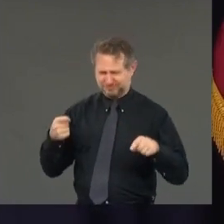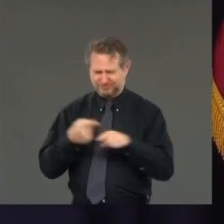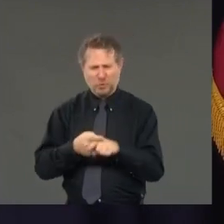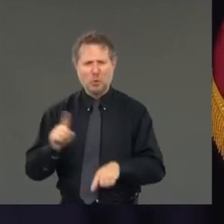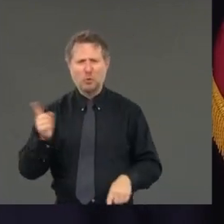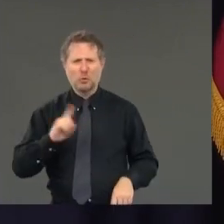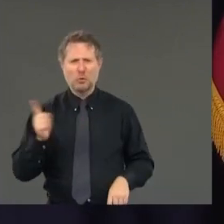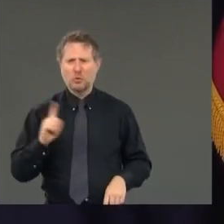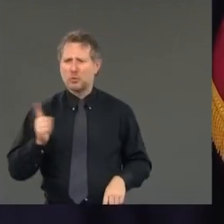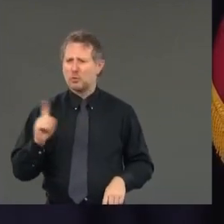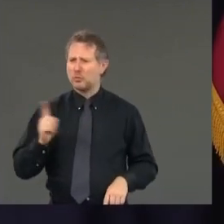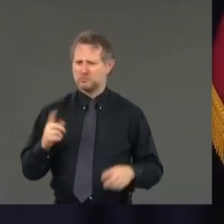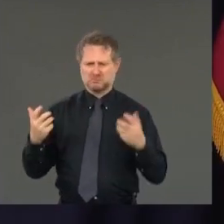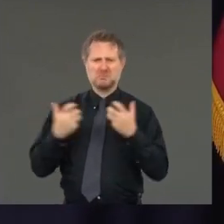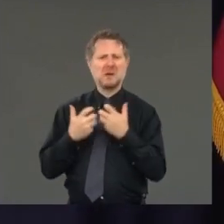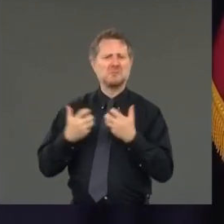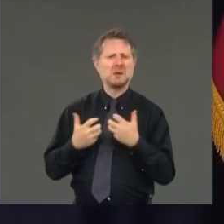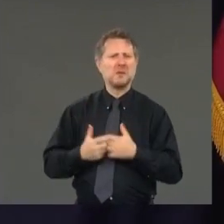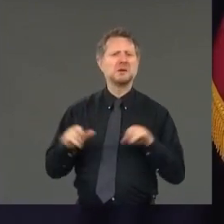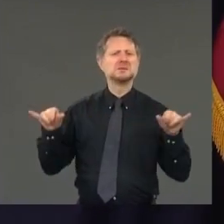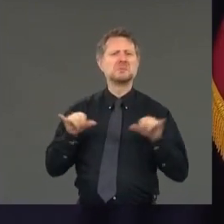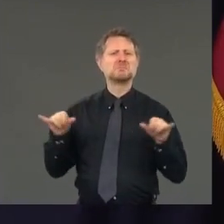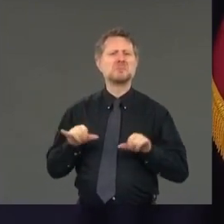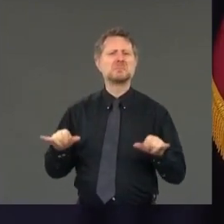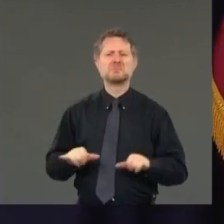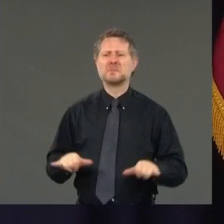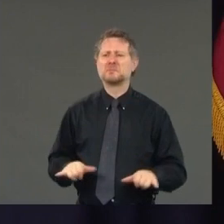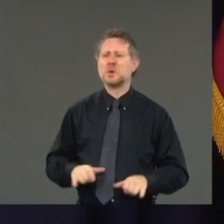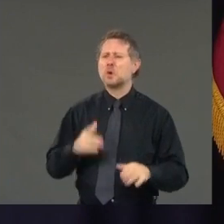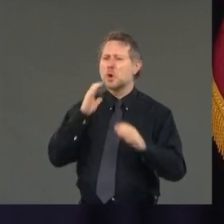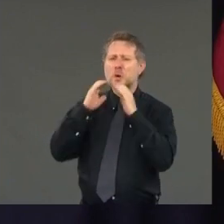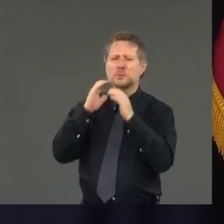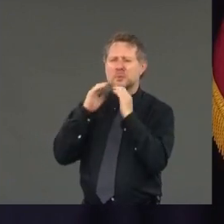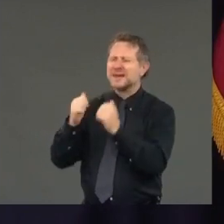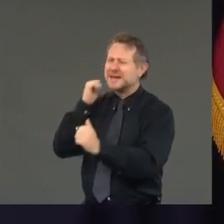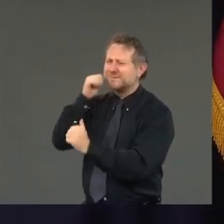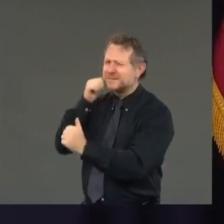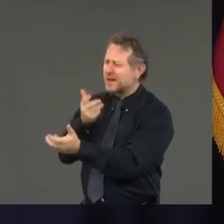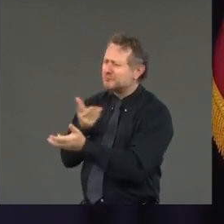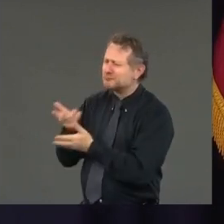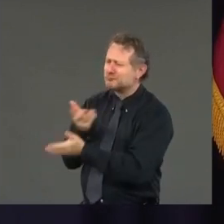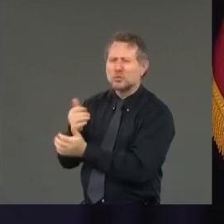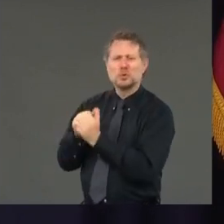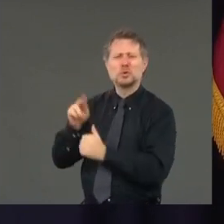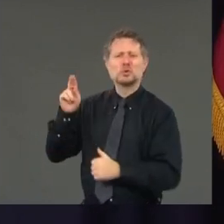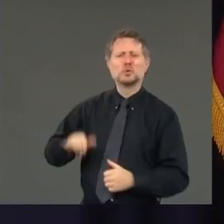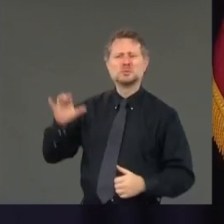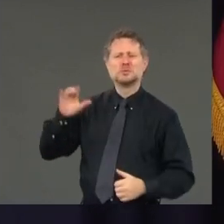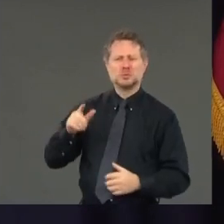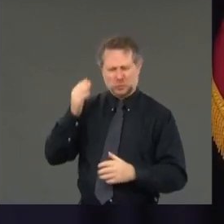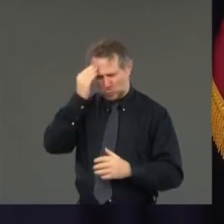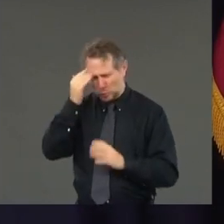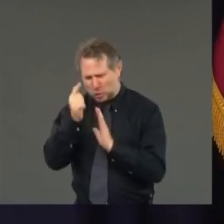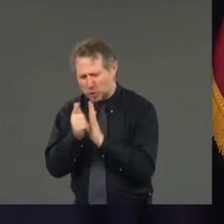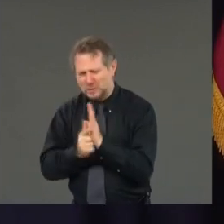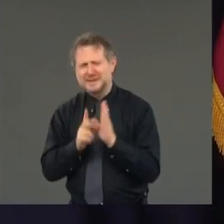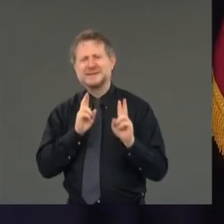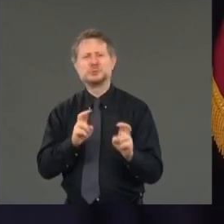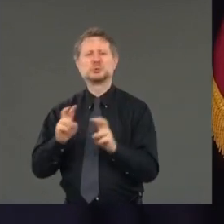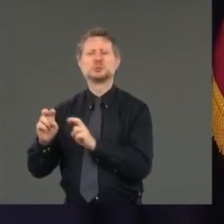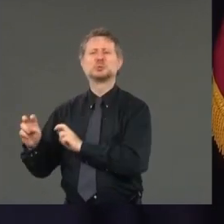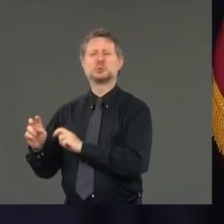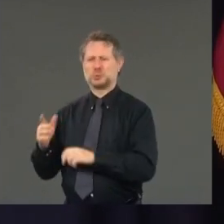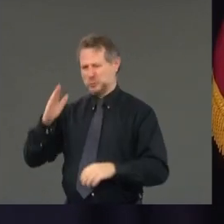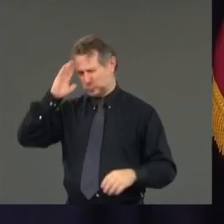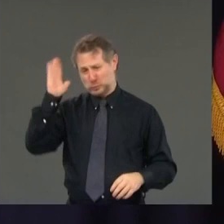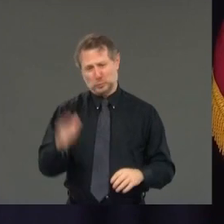going together in a straight line. We communicate all day long with New York City. They understand the legal issues here. They understand that the state is going to be the one to